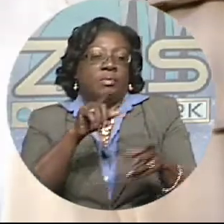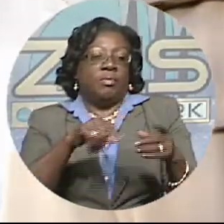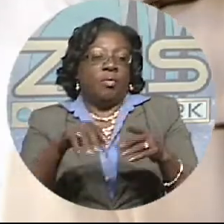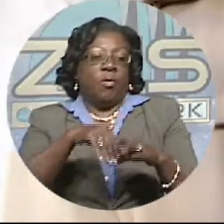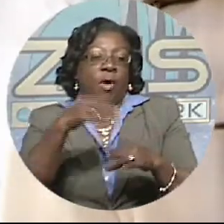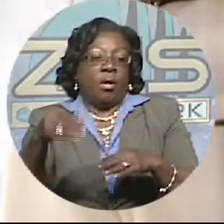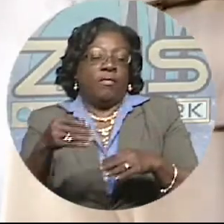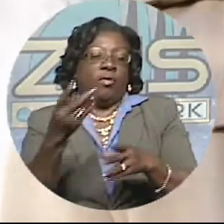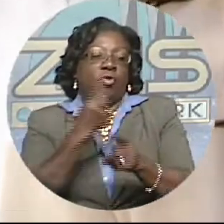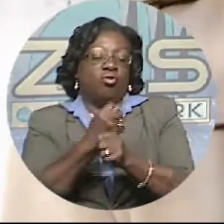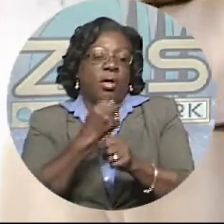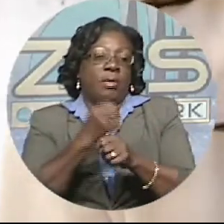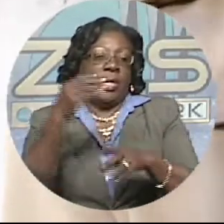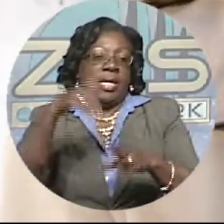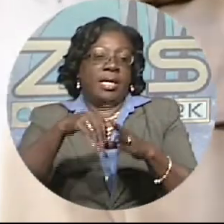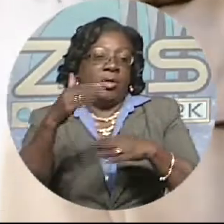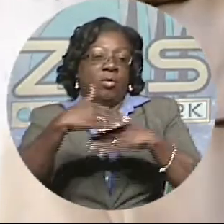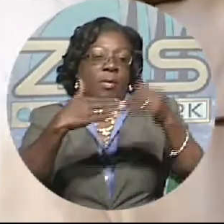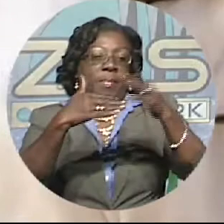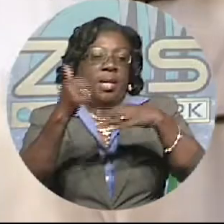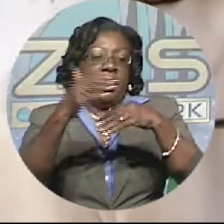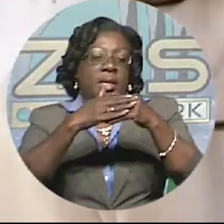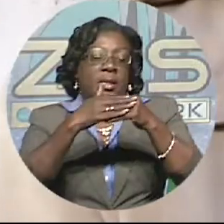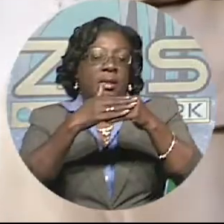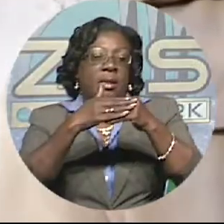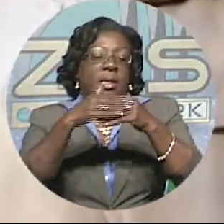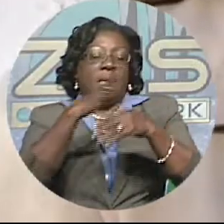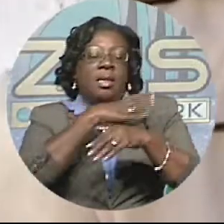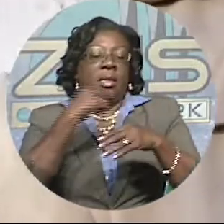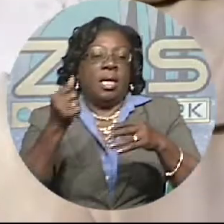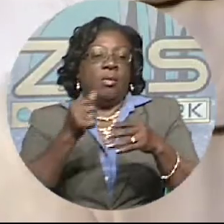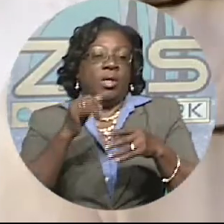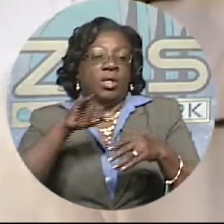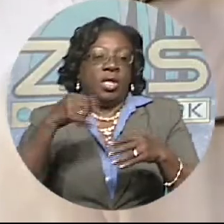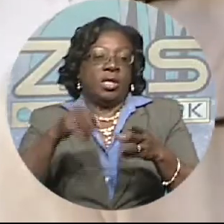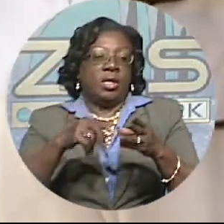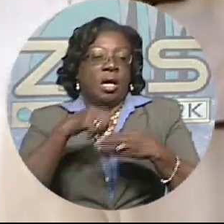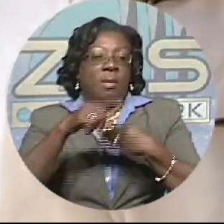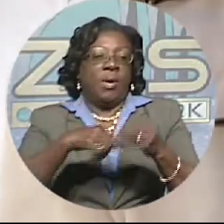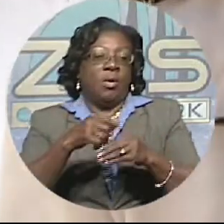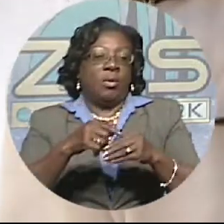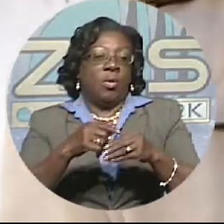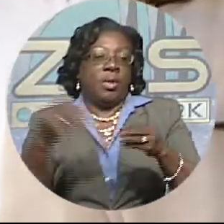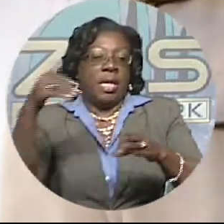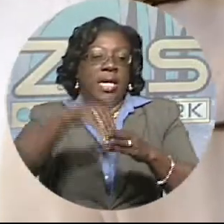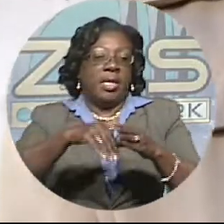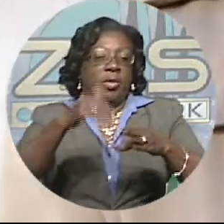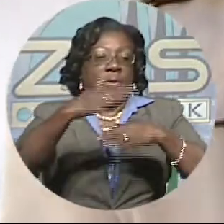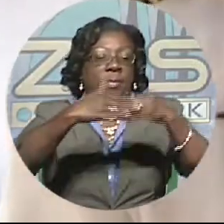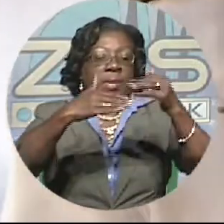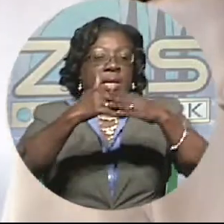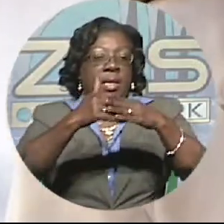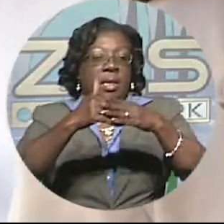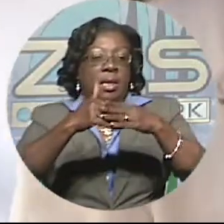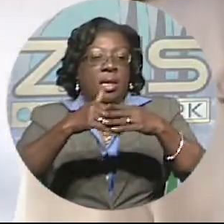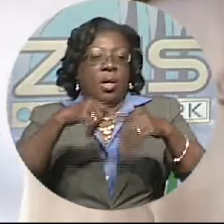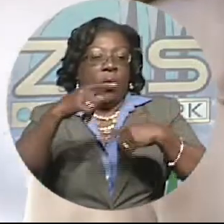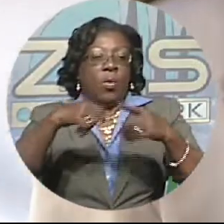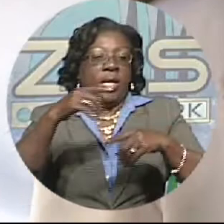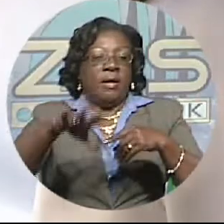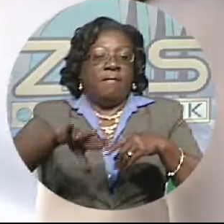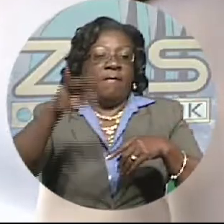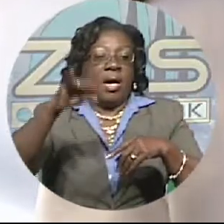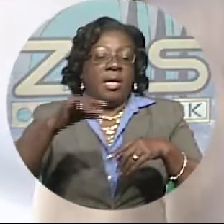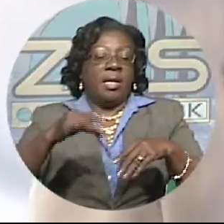and as they made entry with charge hose lines, they were just about getting set to make entry into the facility. They discovered that